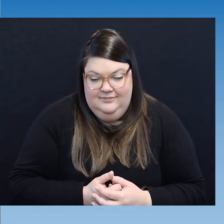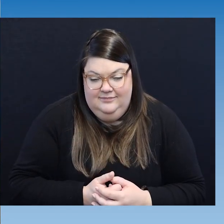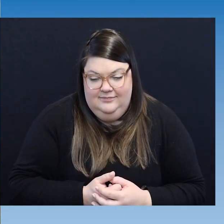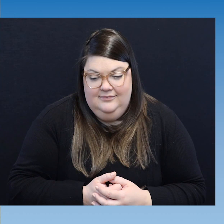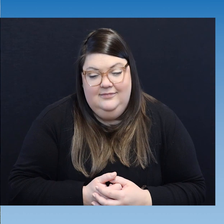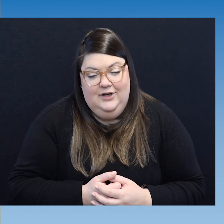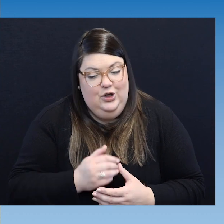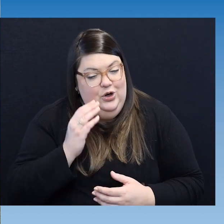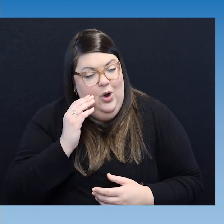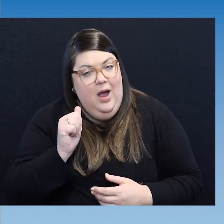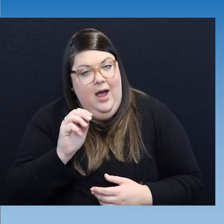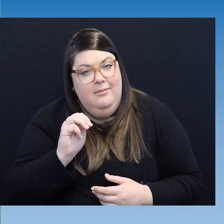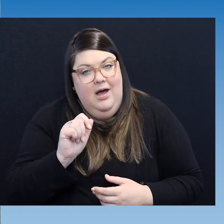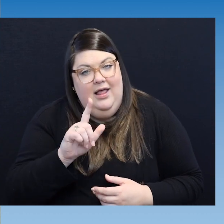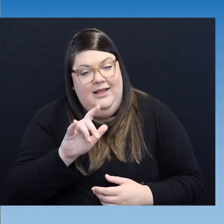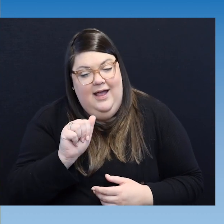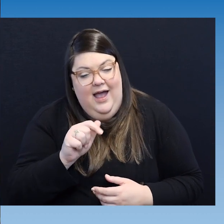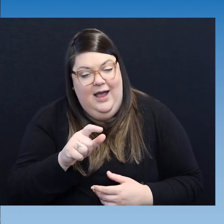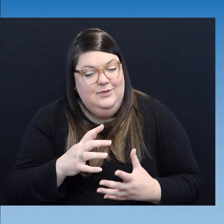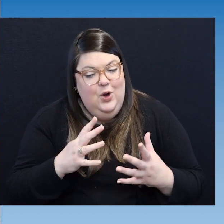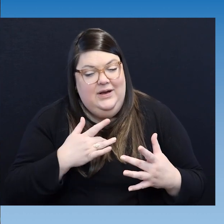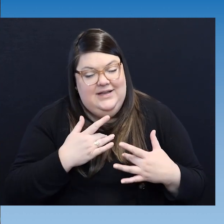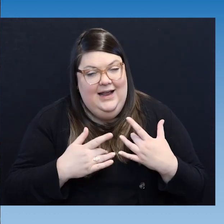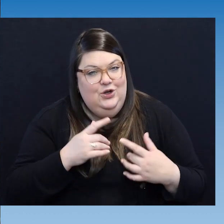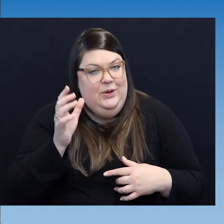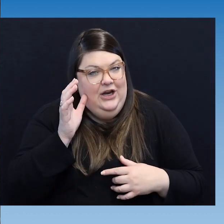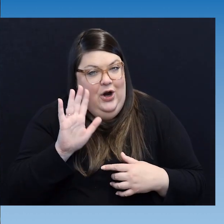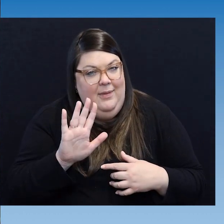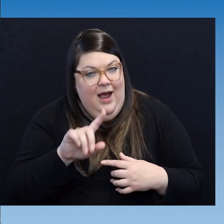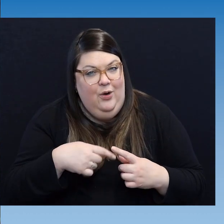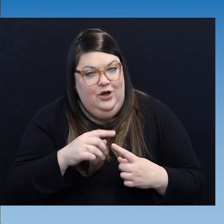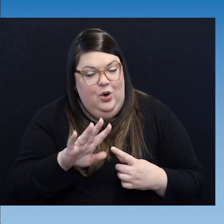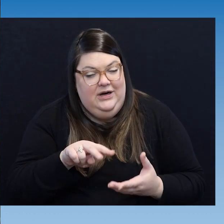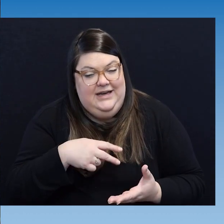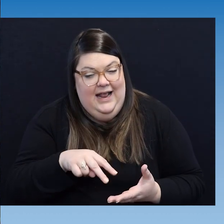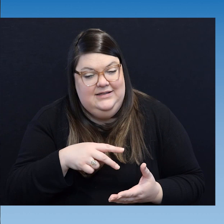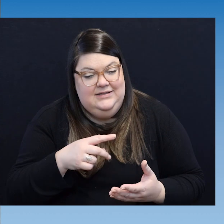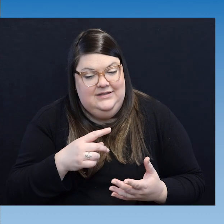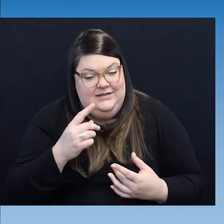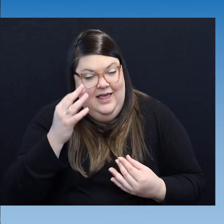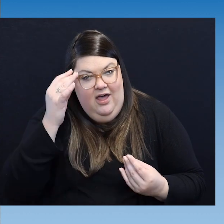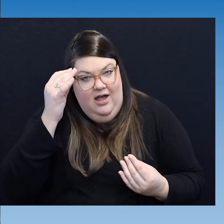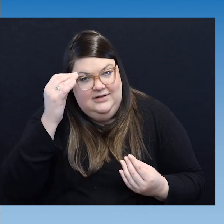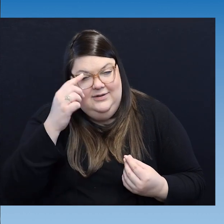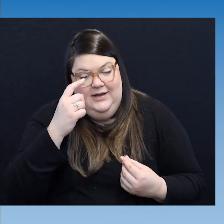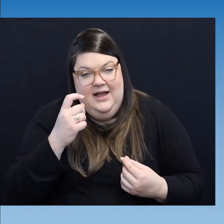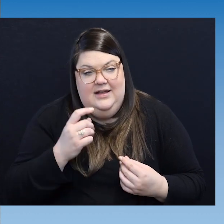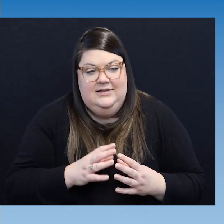and Amalia, I am so excited to hear about your dance thoughts,